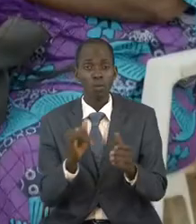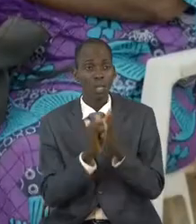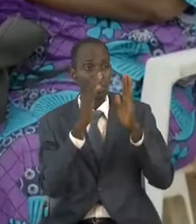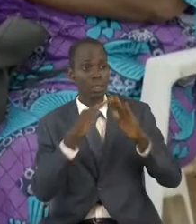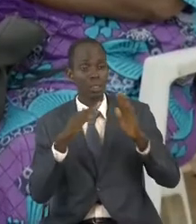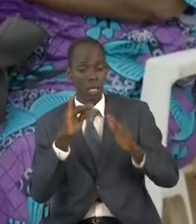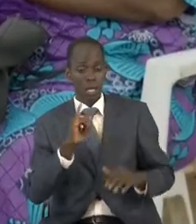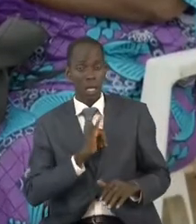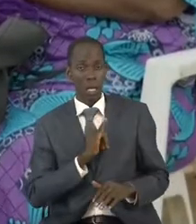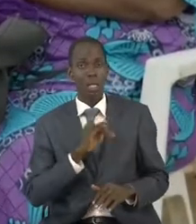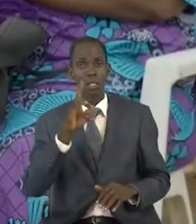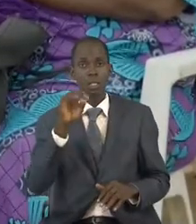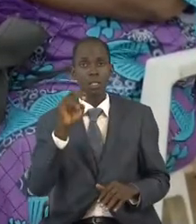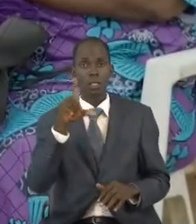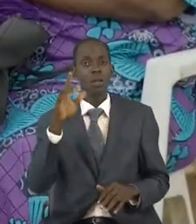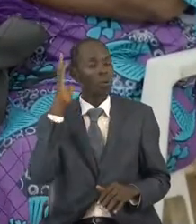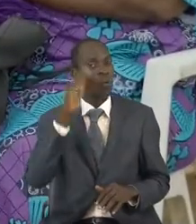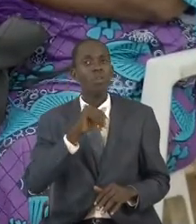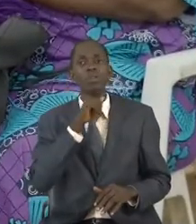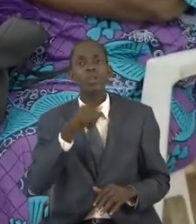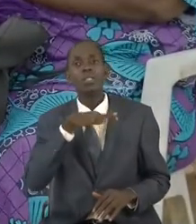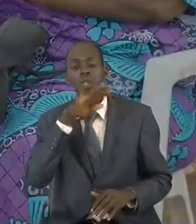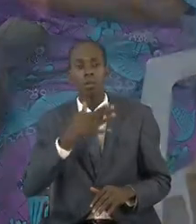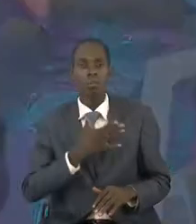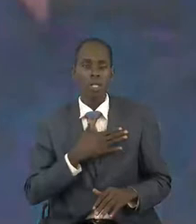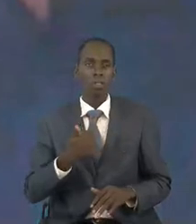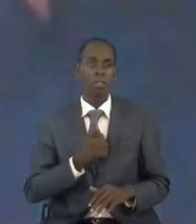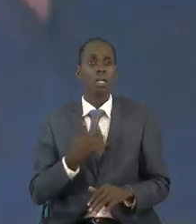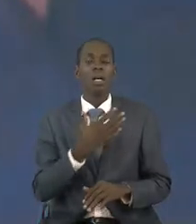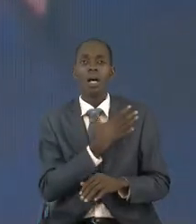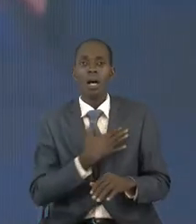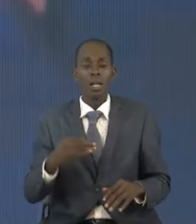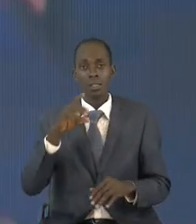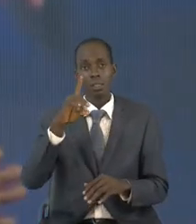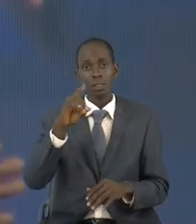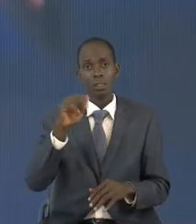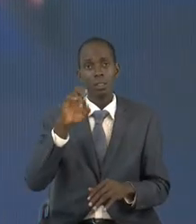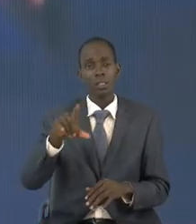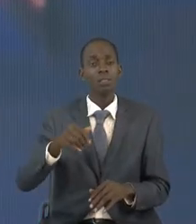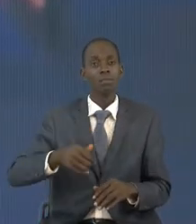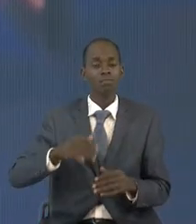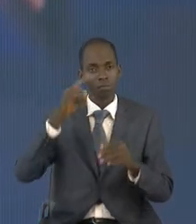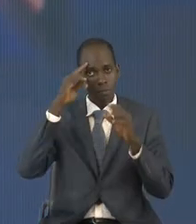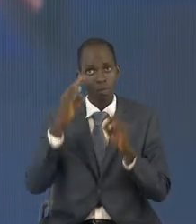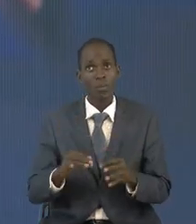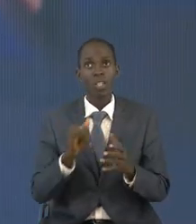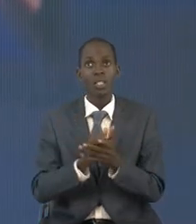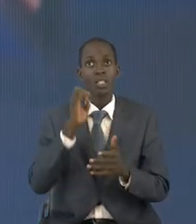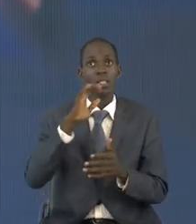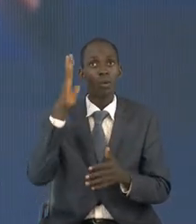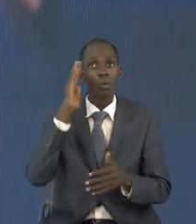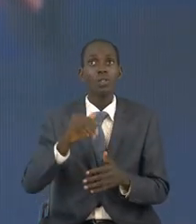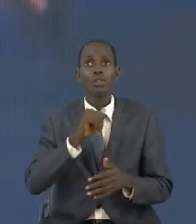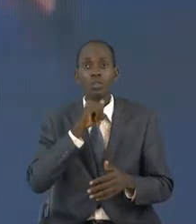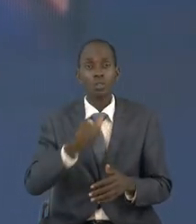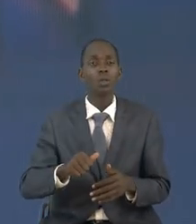And Daniel purposed in his heart that he will not defile himself with the portion of the king's meat. I